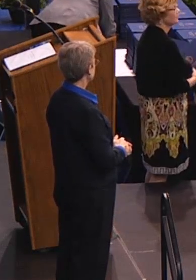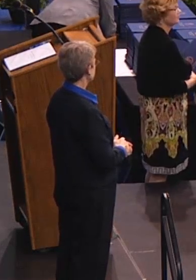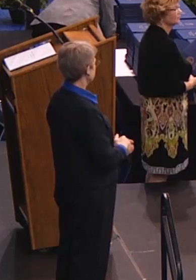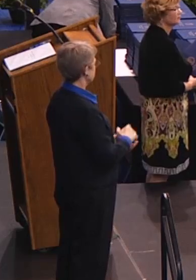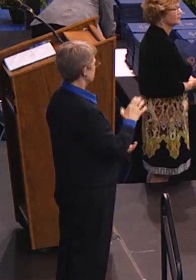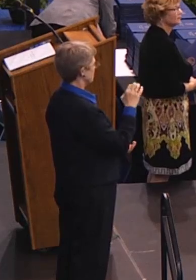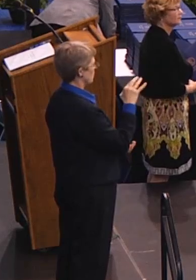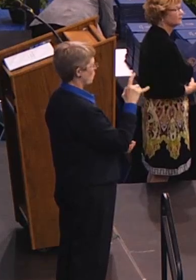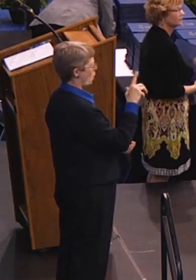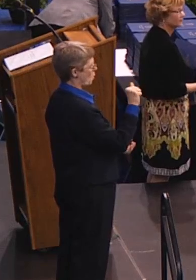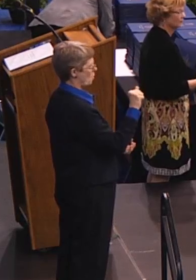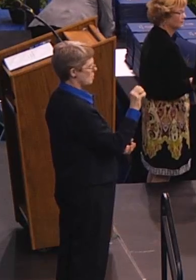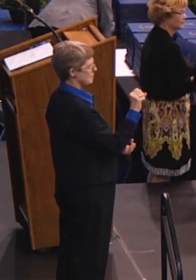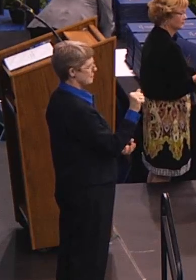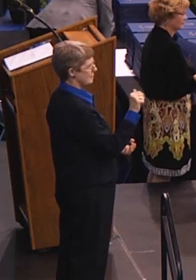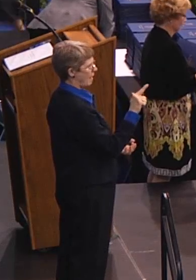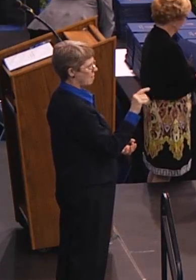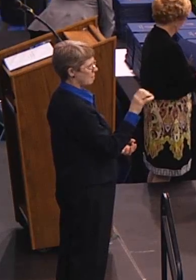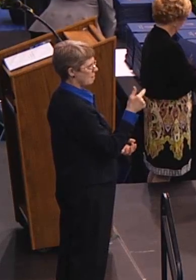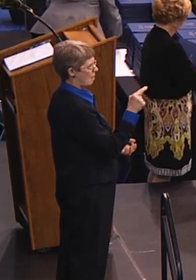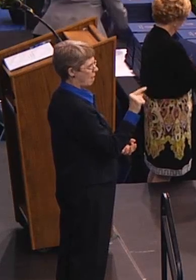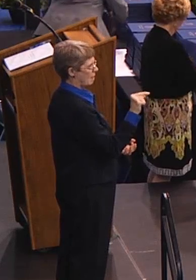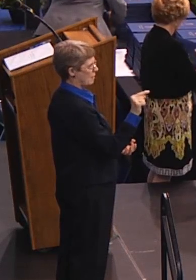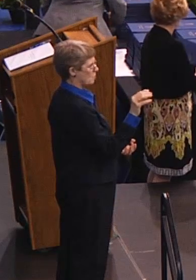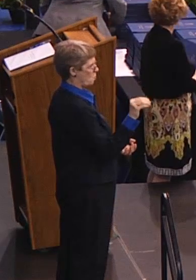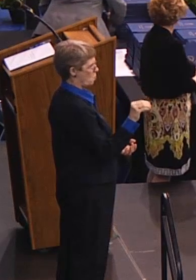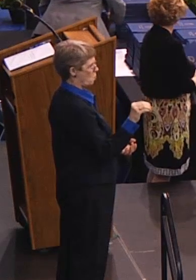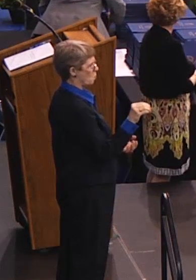Carla Evelyn Salgado, General Studies.